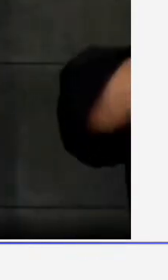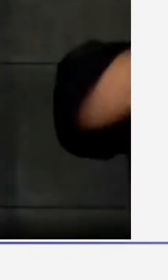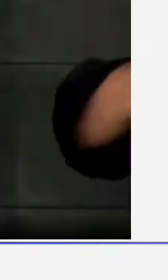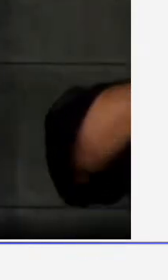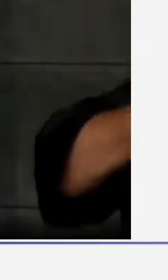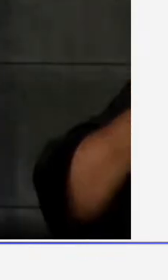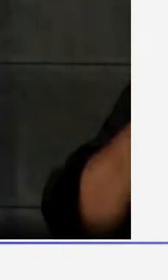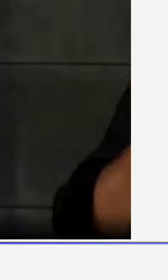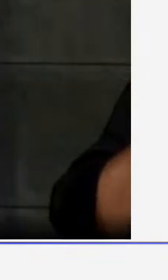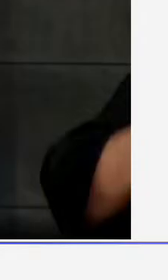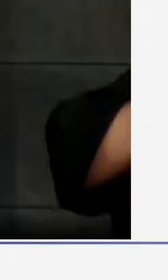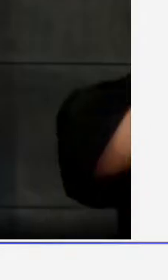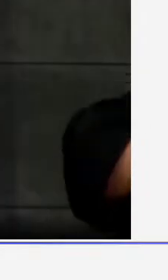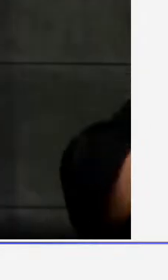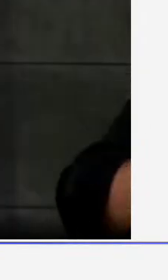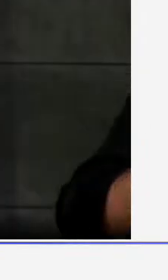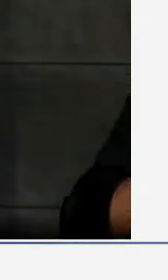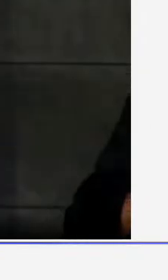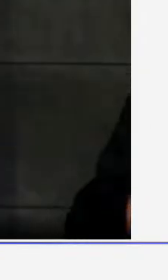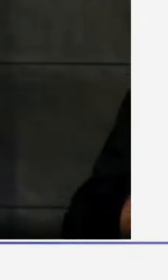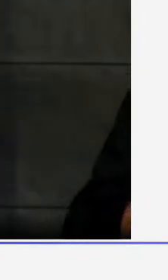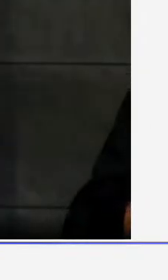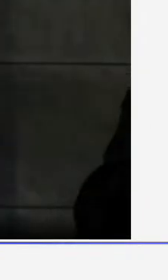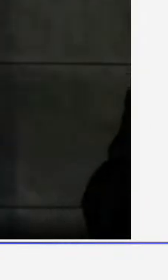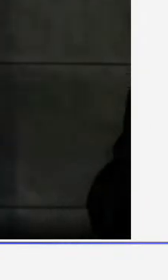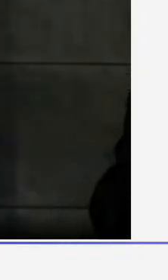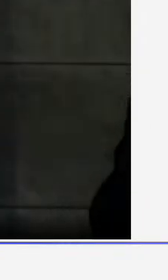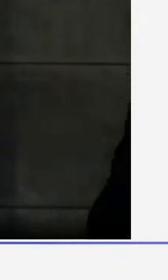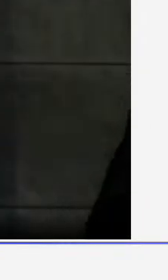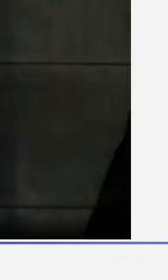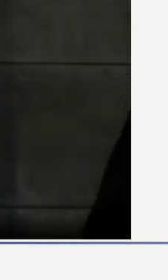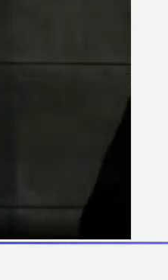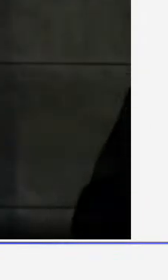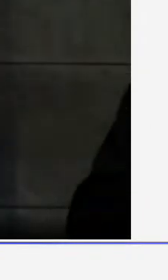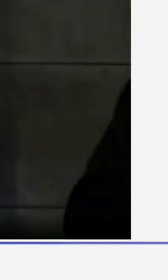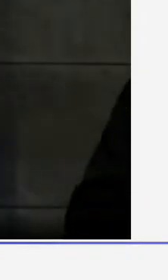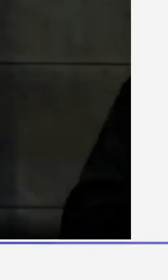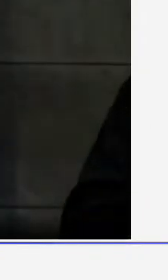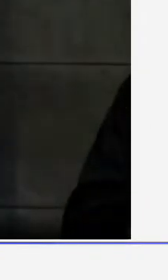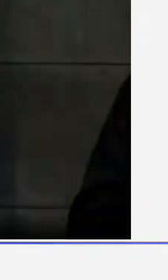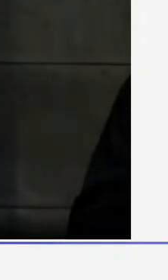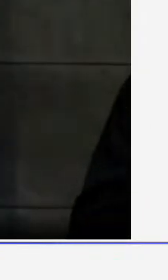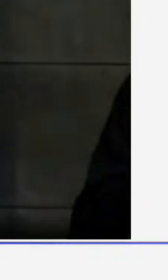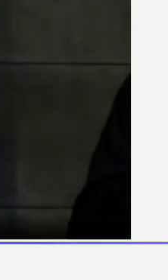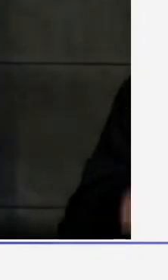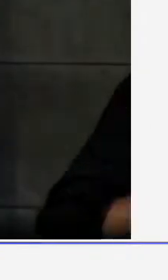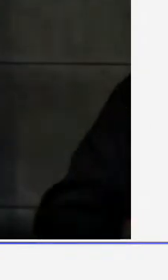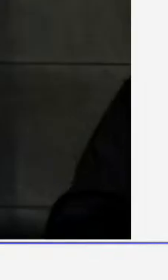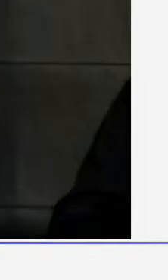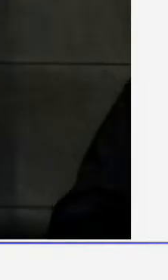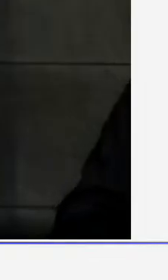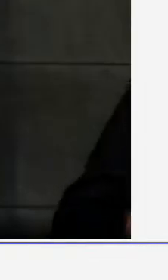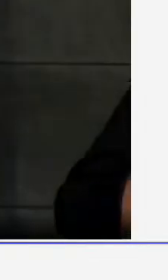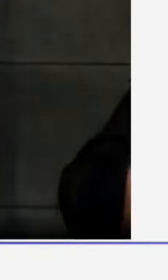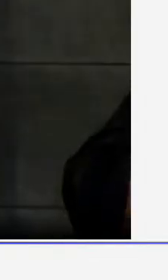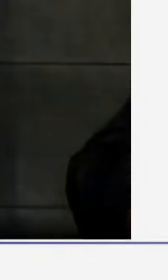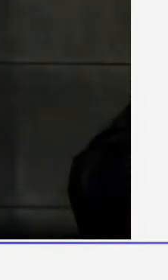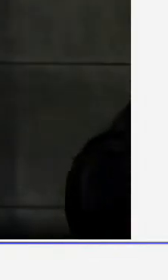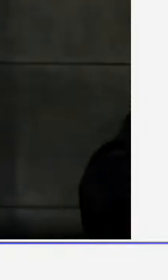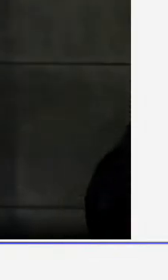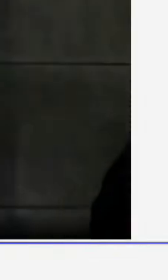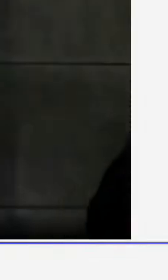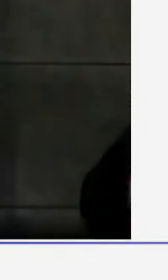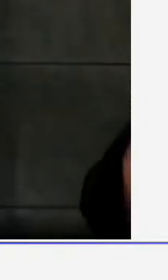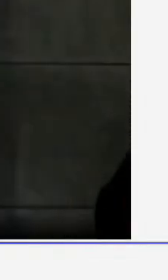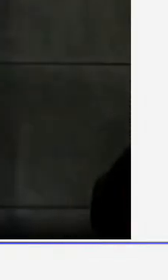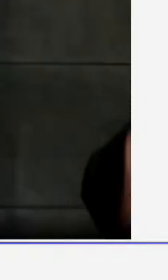of that Saffir-Simpson scale with a precision that's unprecedented. Half of fatalities back then were because of storm